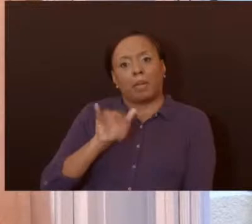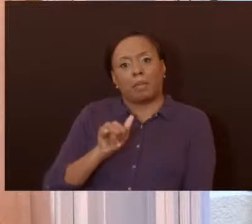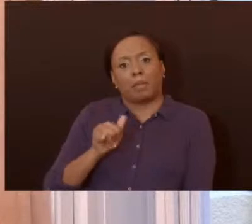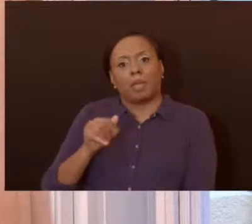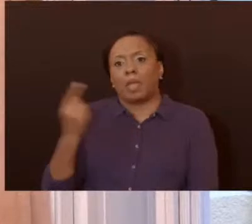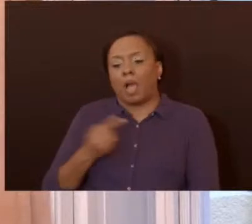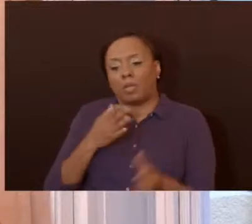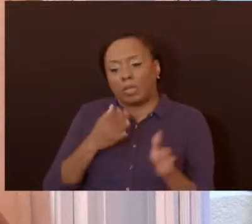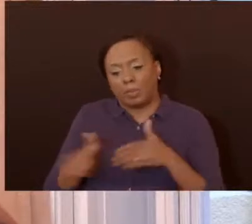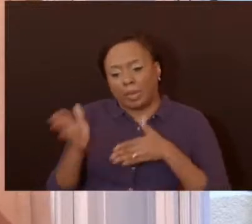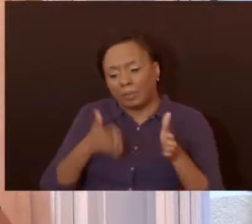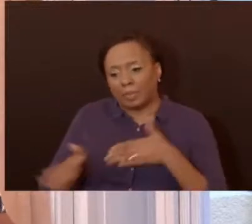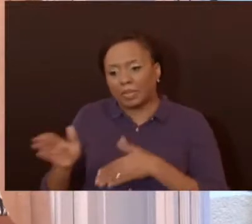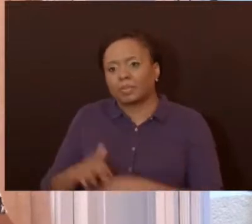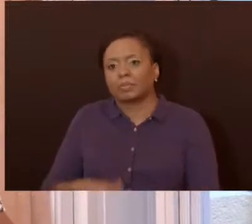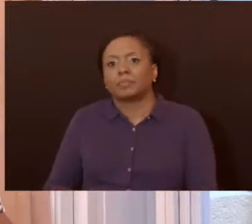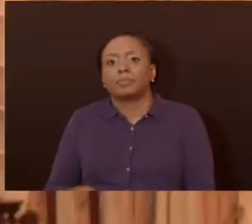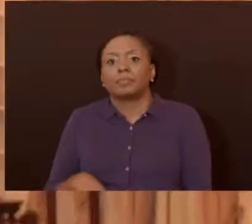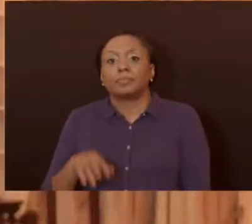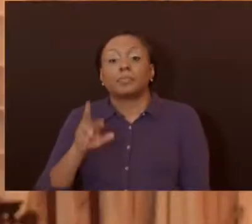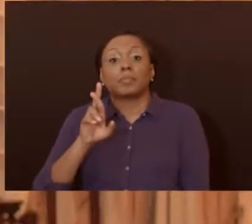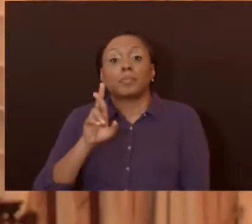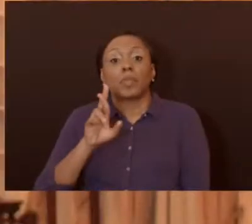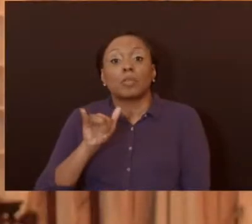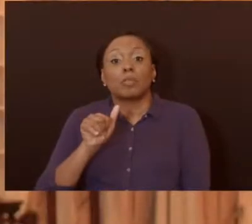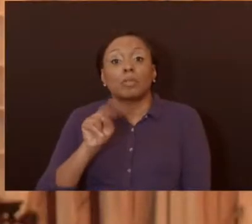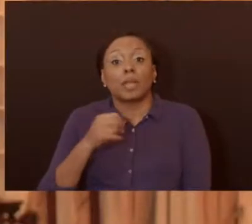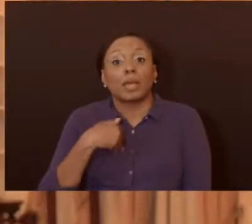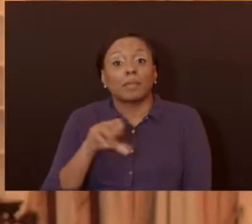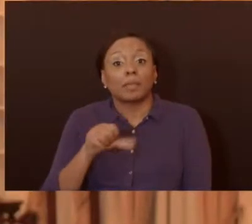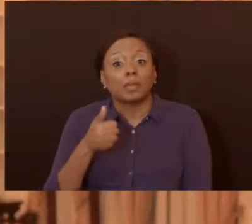continuously. Thank you. Ryan, did you have a follow-up?